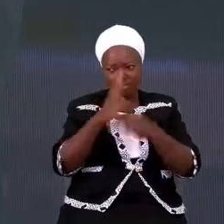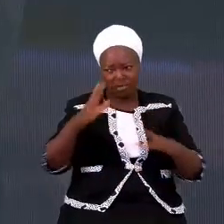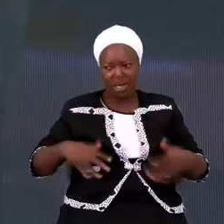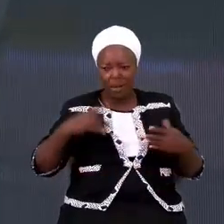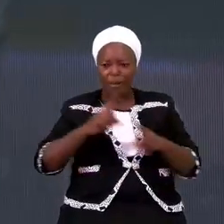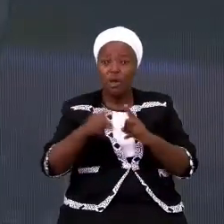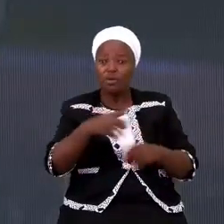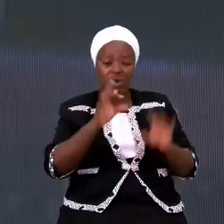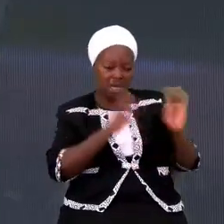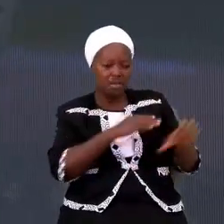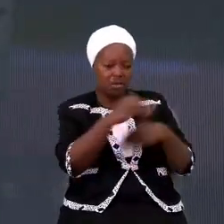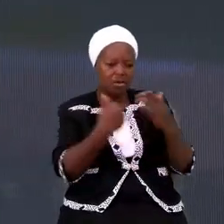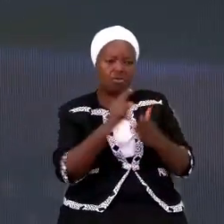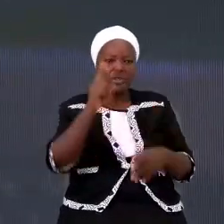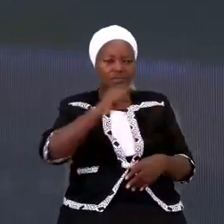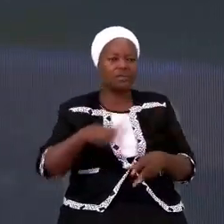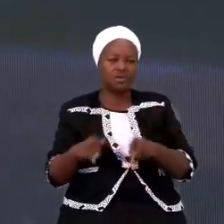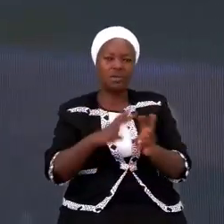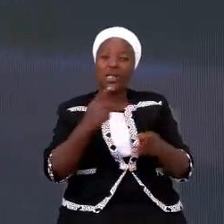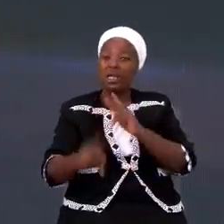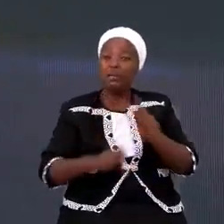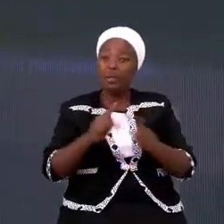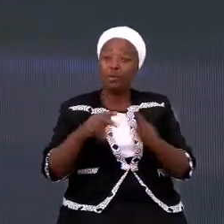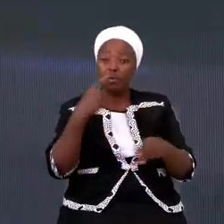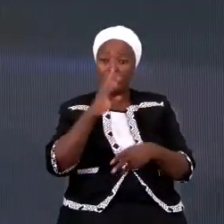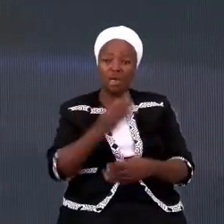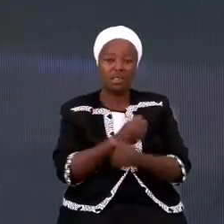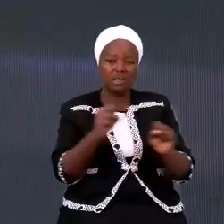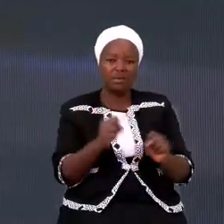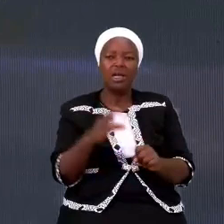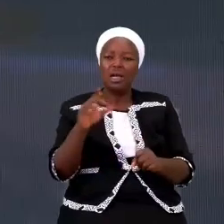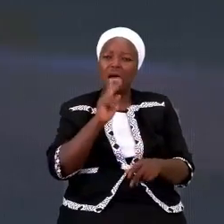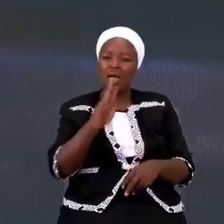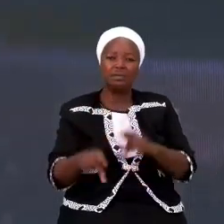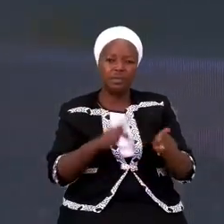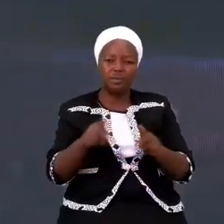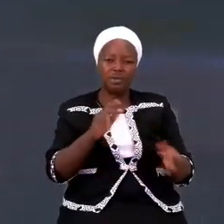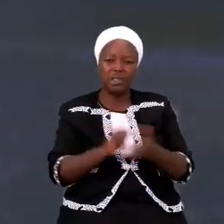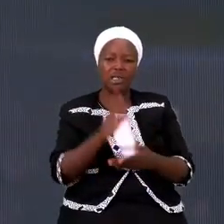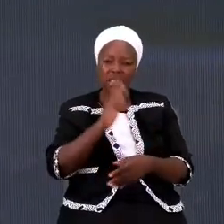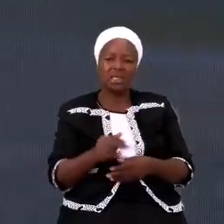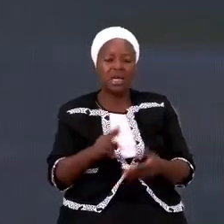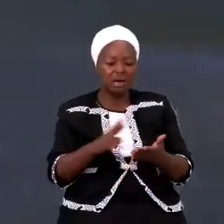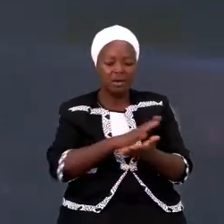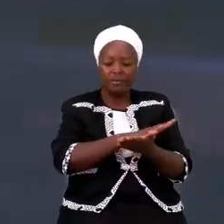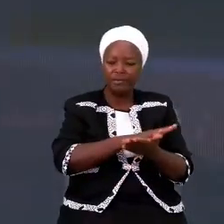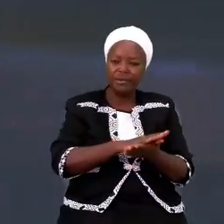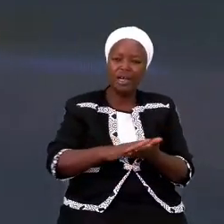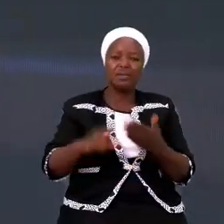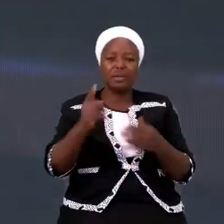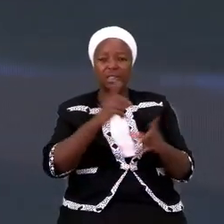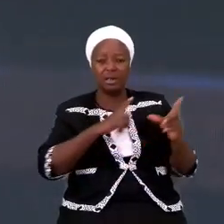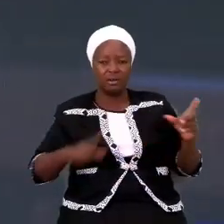are refined by the Lord, they love the Lord without a rival, and their